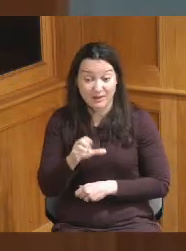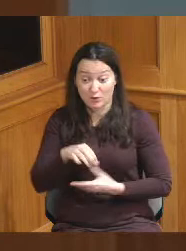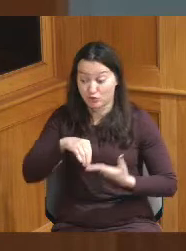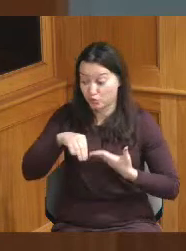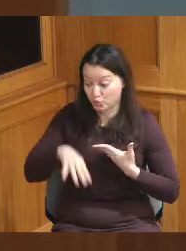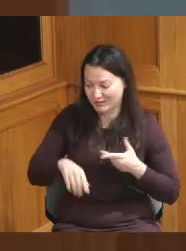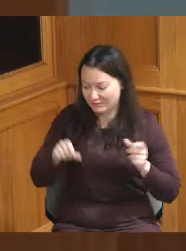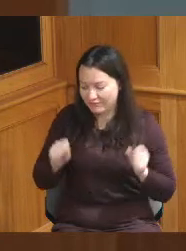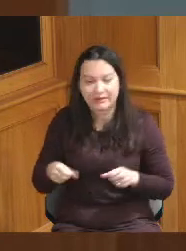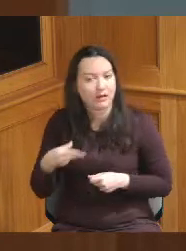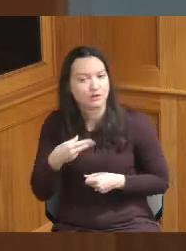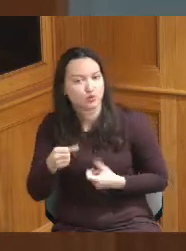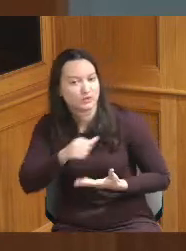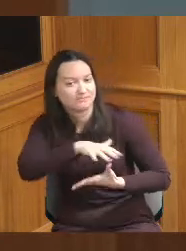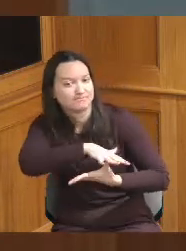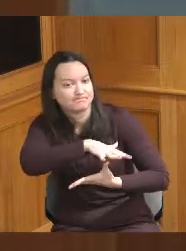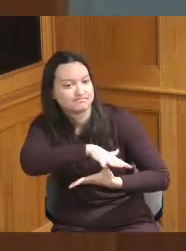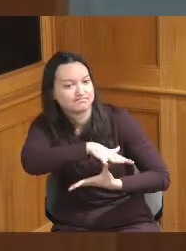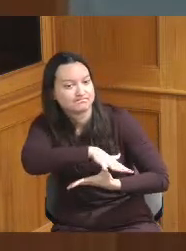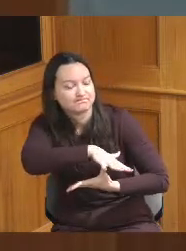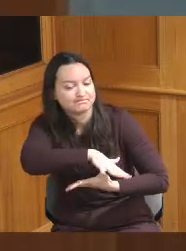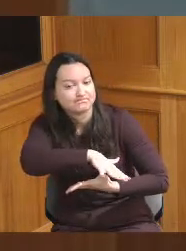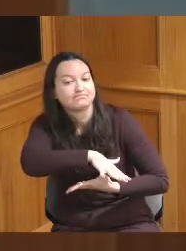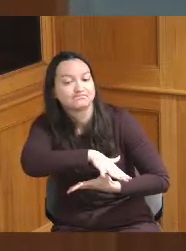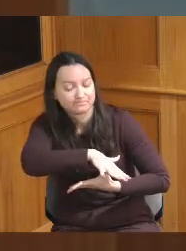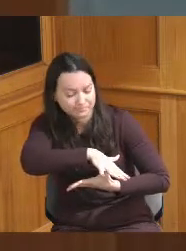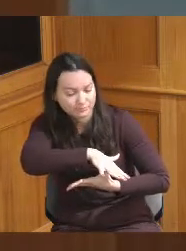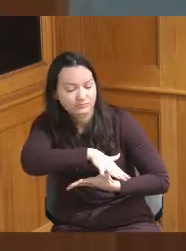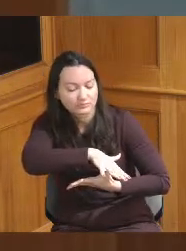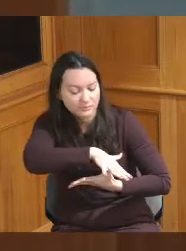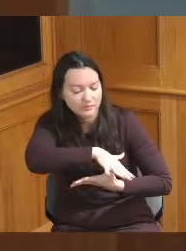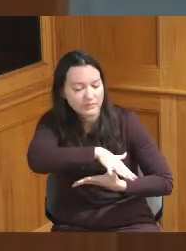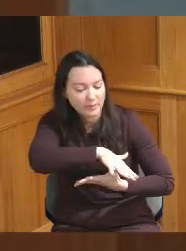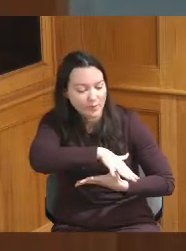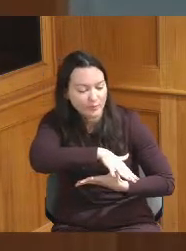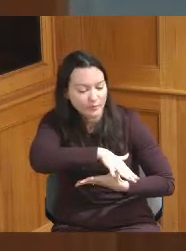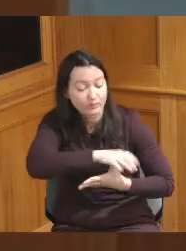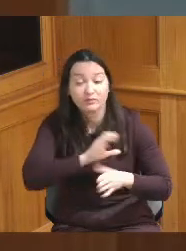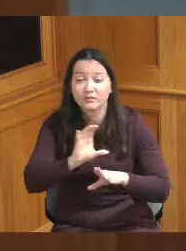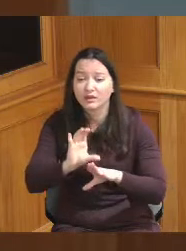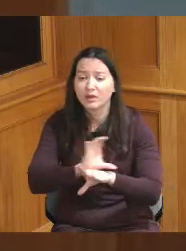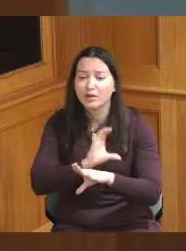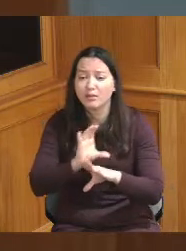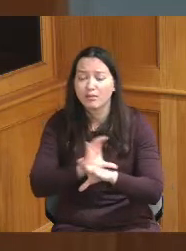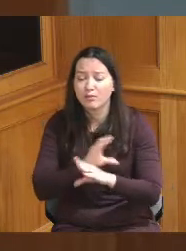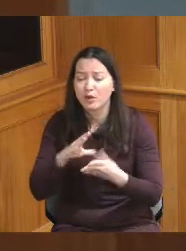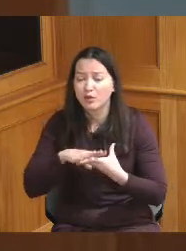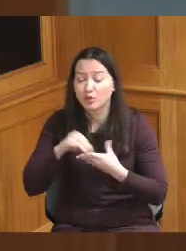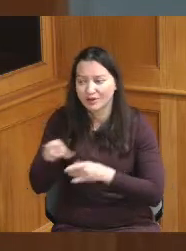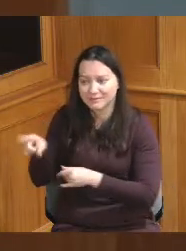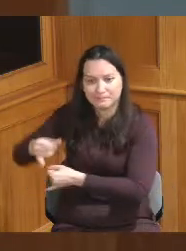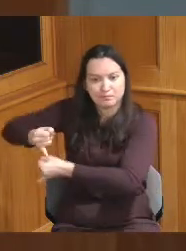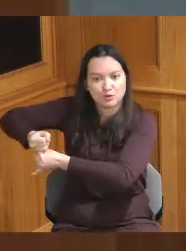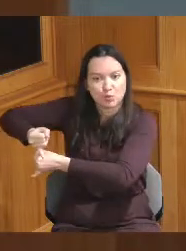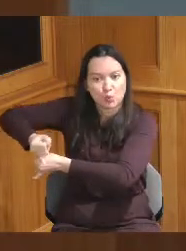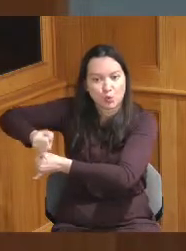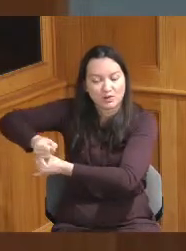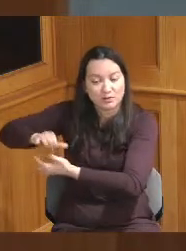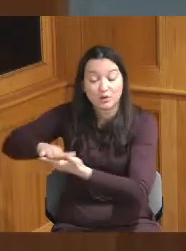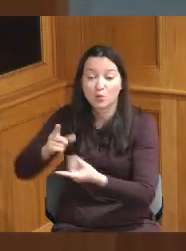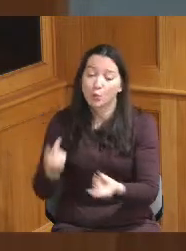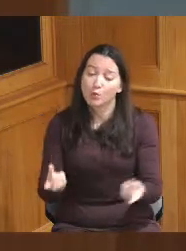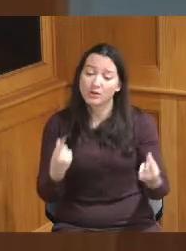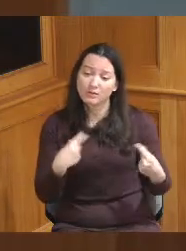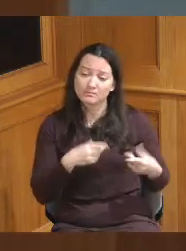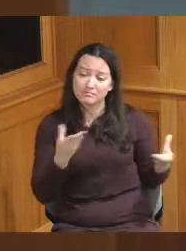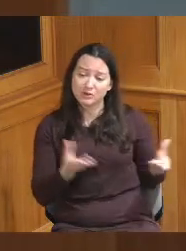students, high school seniors, to either do a computer-mediated learning at school, or they can come to our